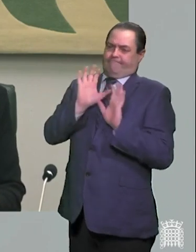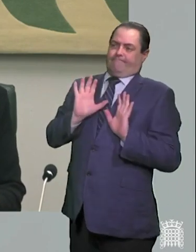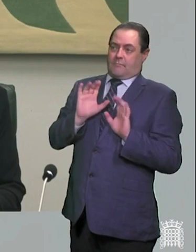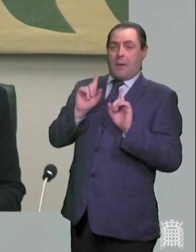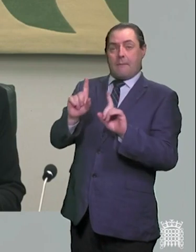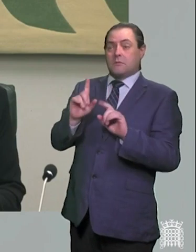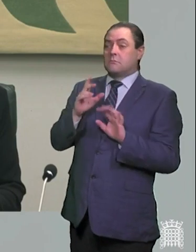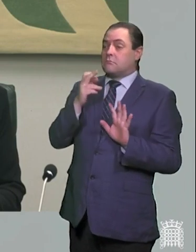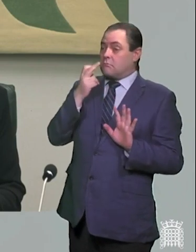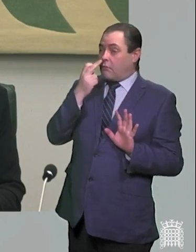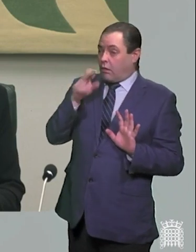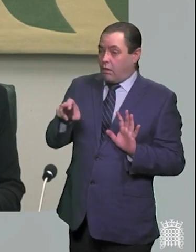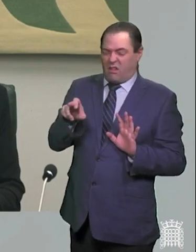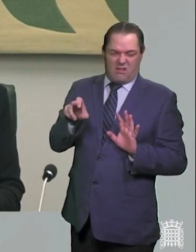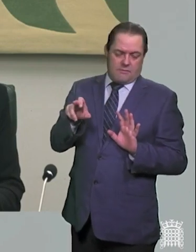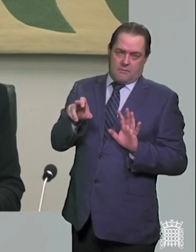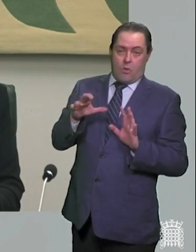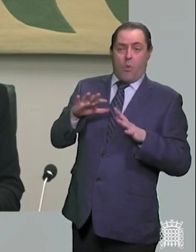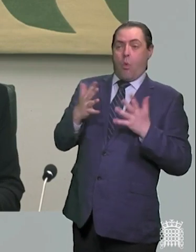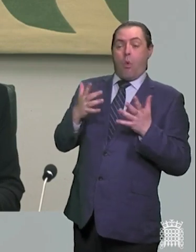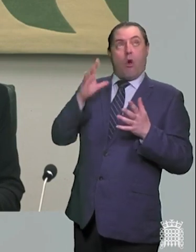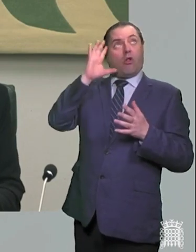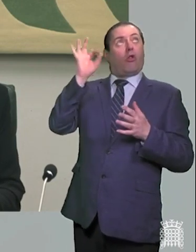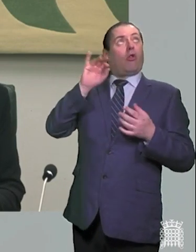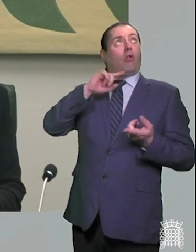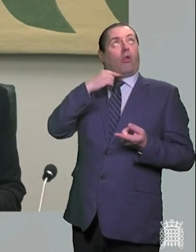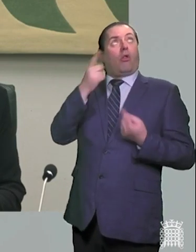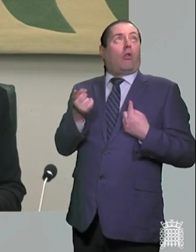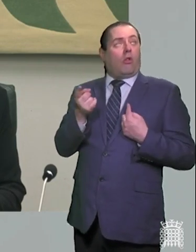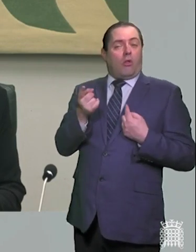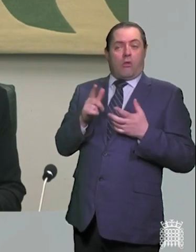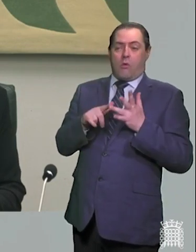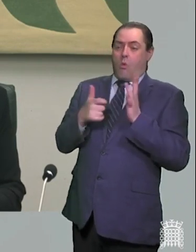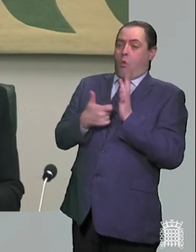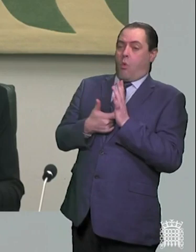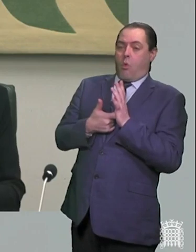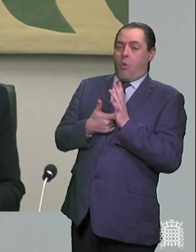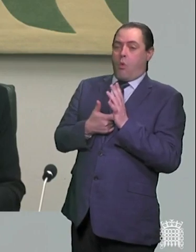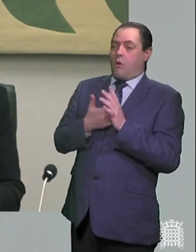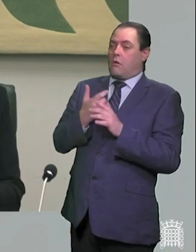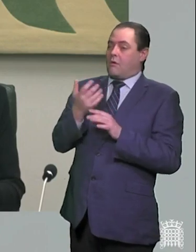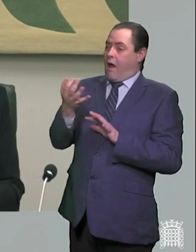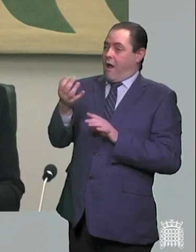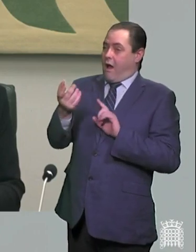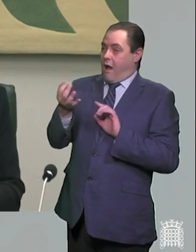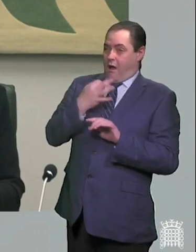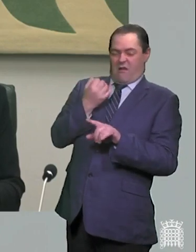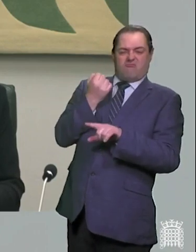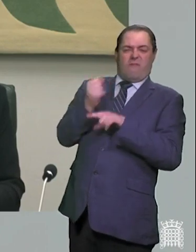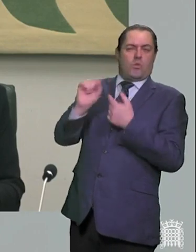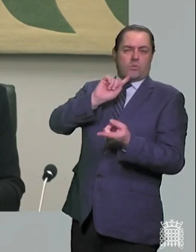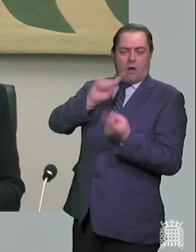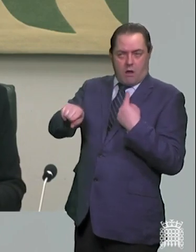or recklessly, or refusing to answer or failing to correct, impedes or frustrates